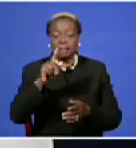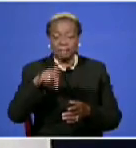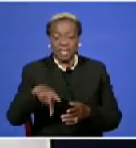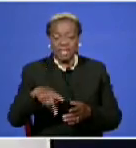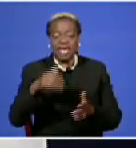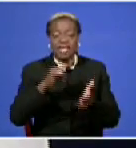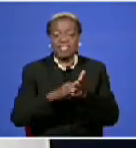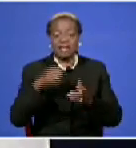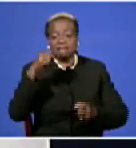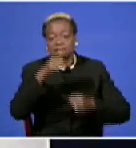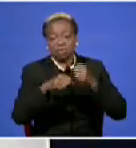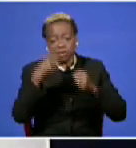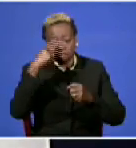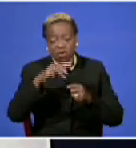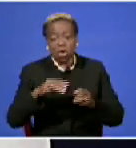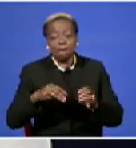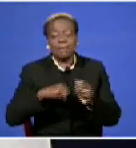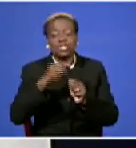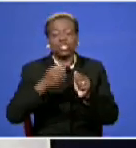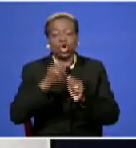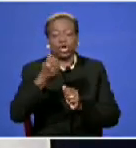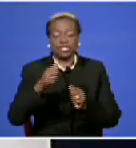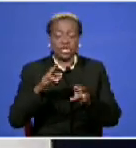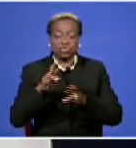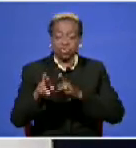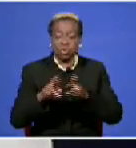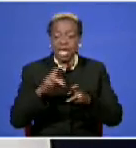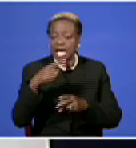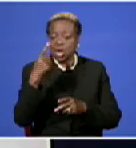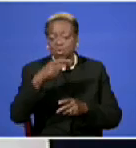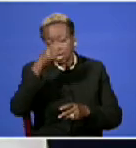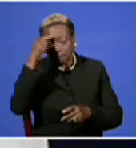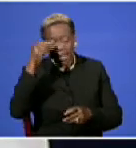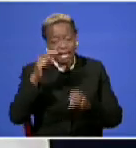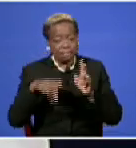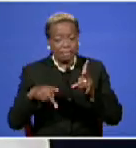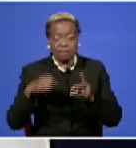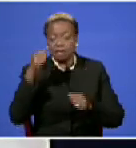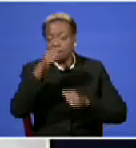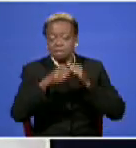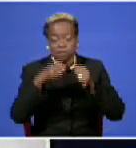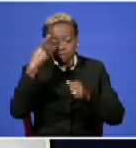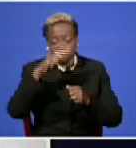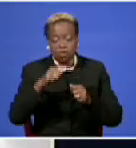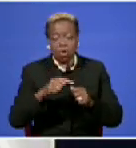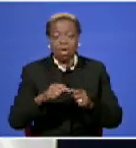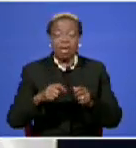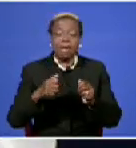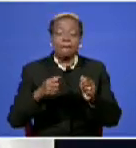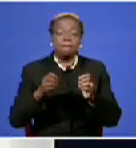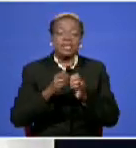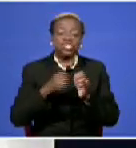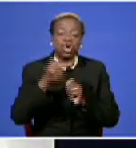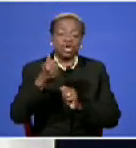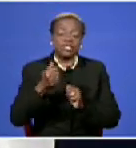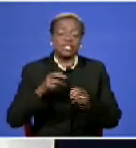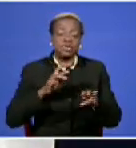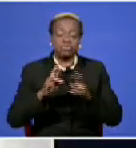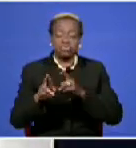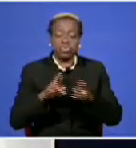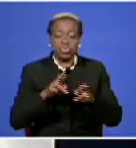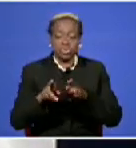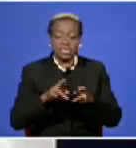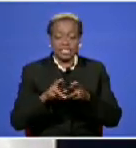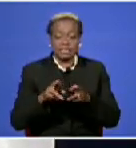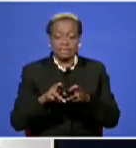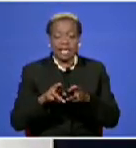fought for majority rule. And there was only black folks who fought for the majority rule. And, you know, it's really a division